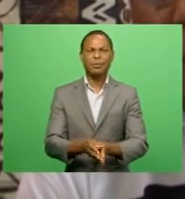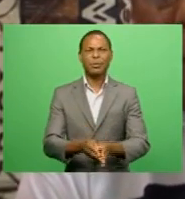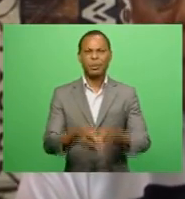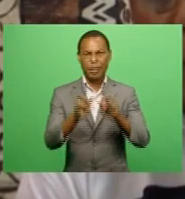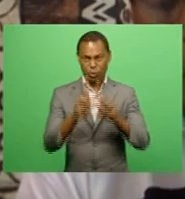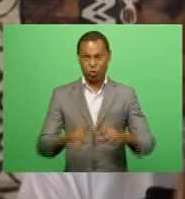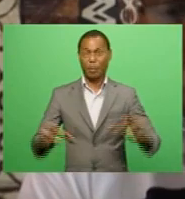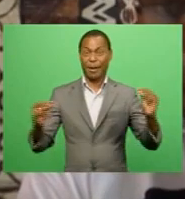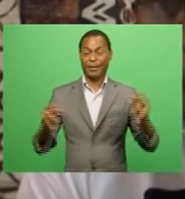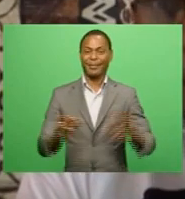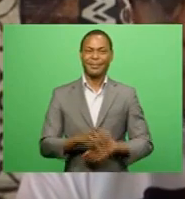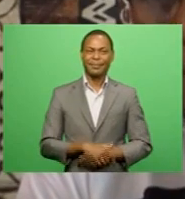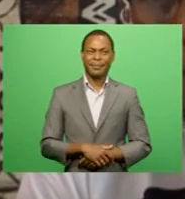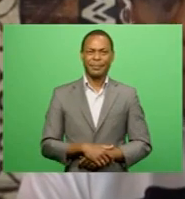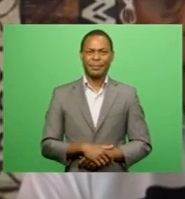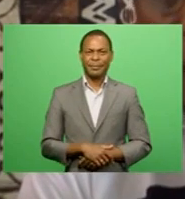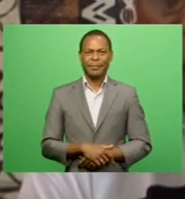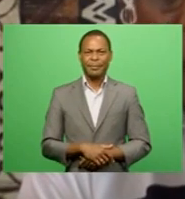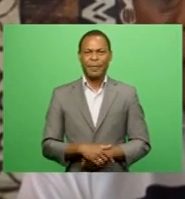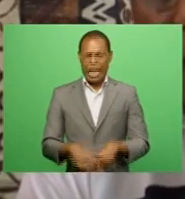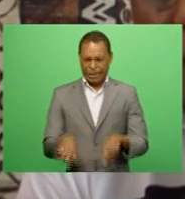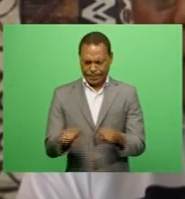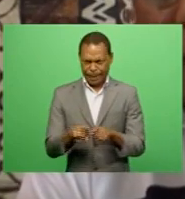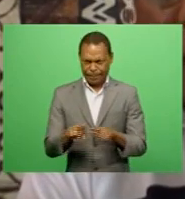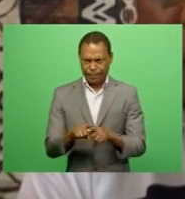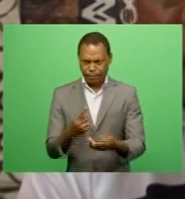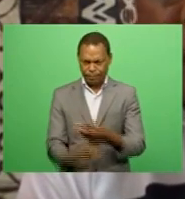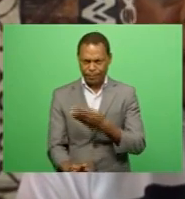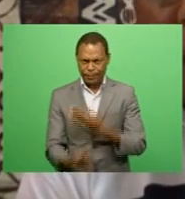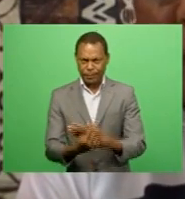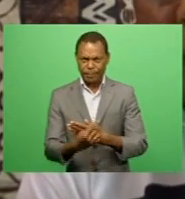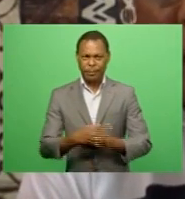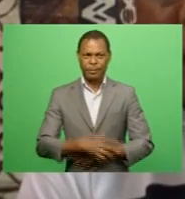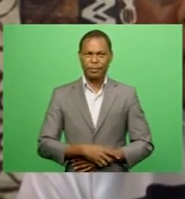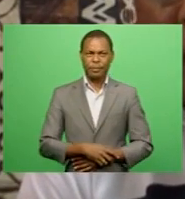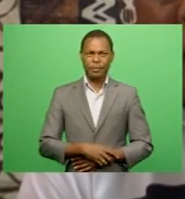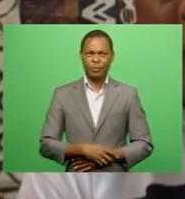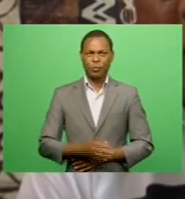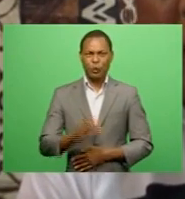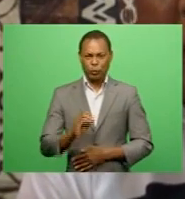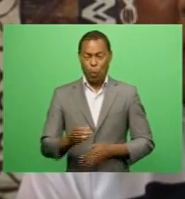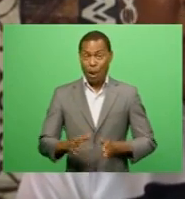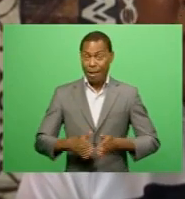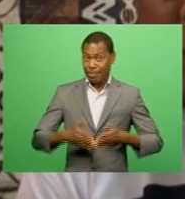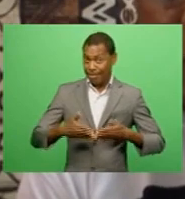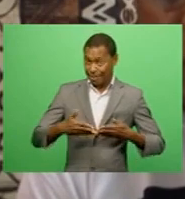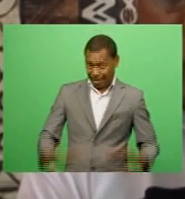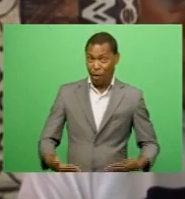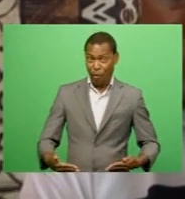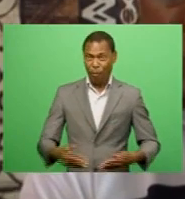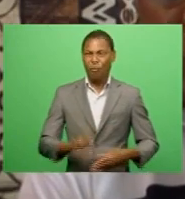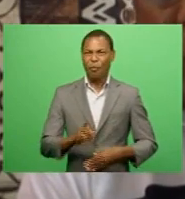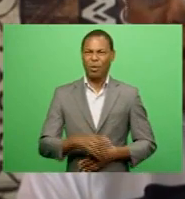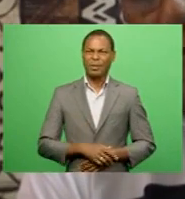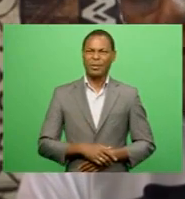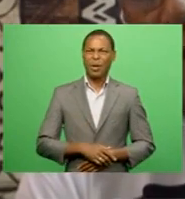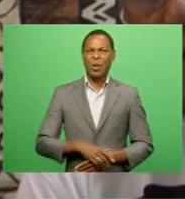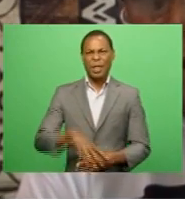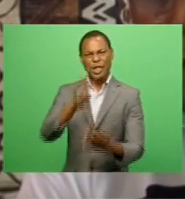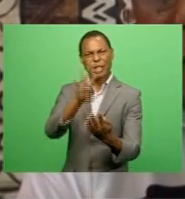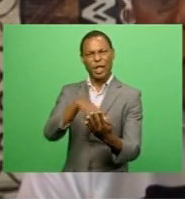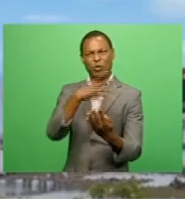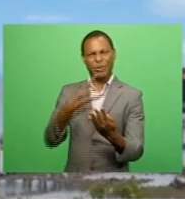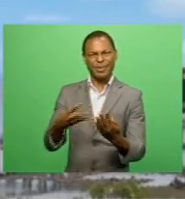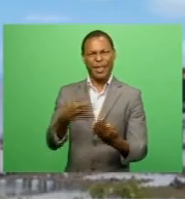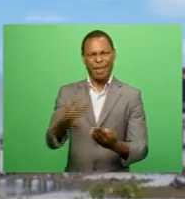on the pine chips. These are we're just completing the schedule that we had from